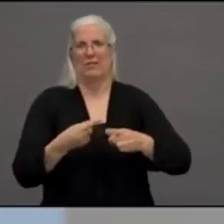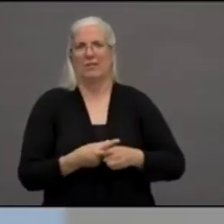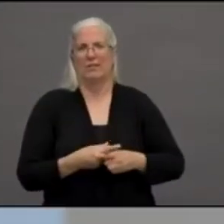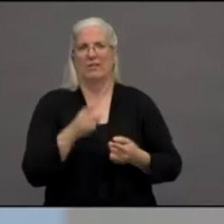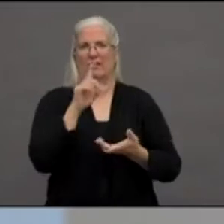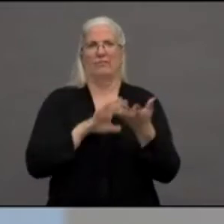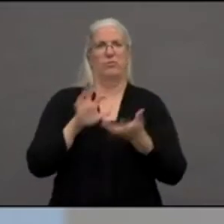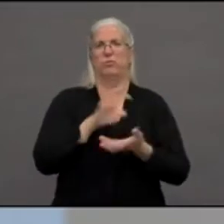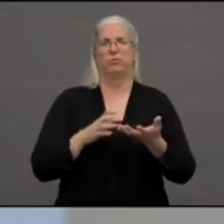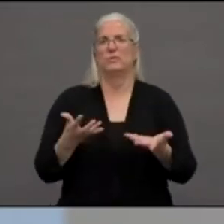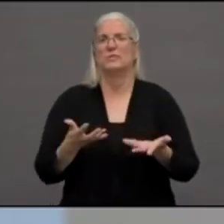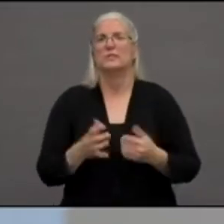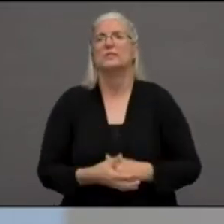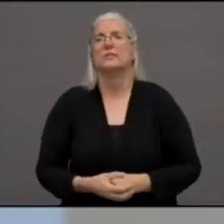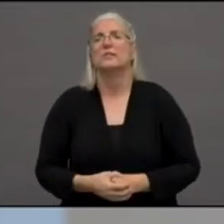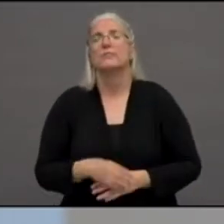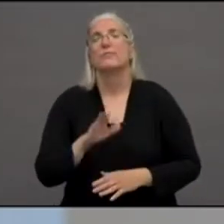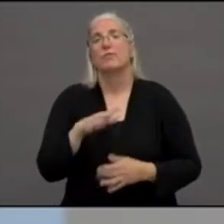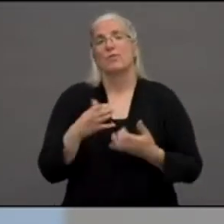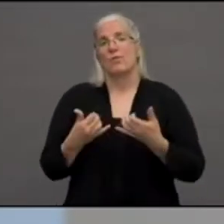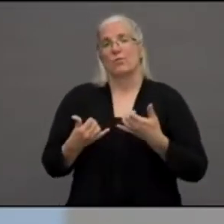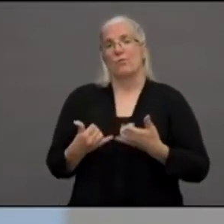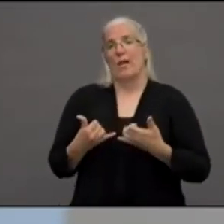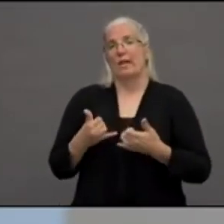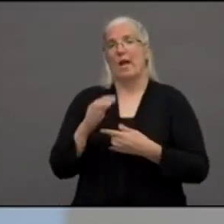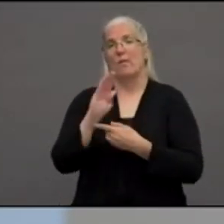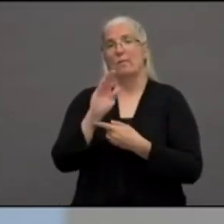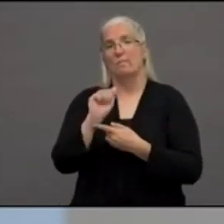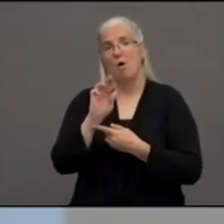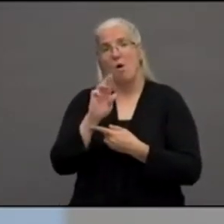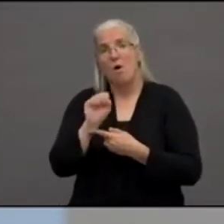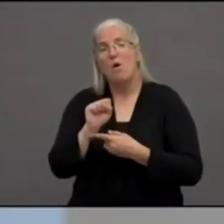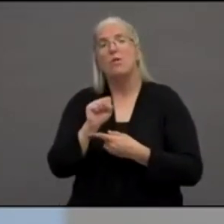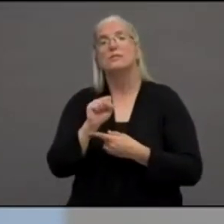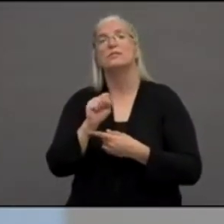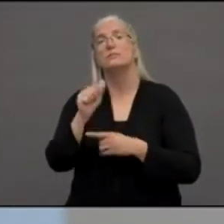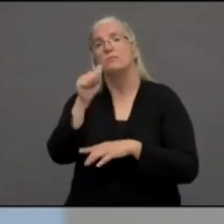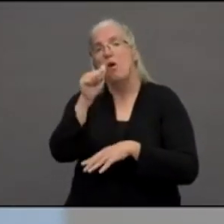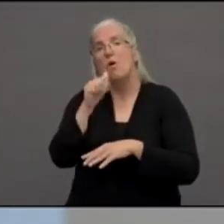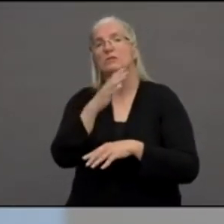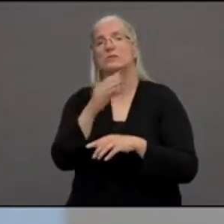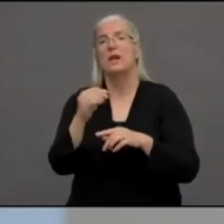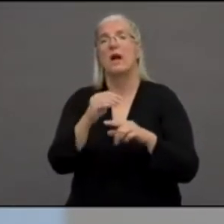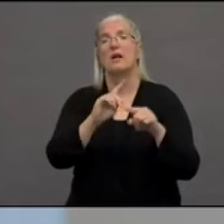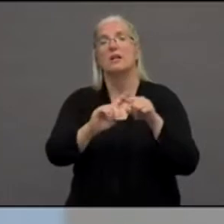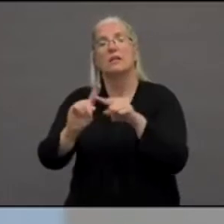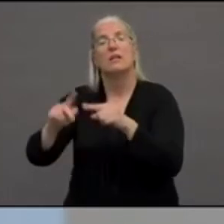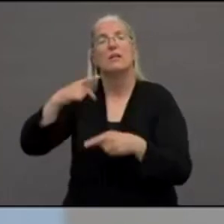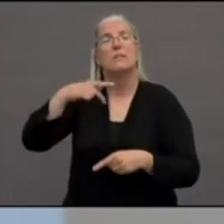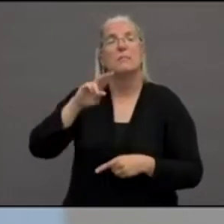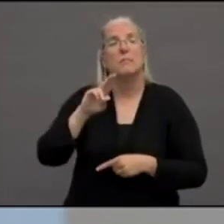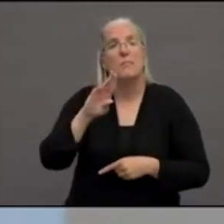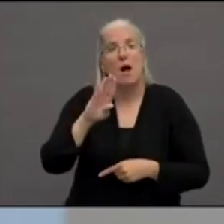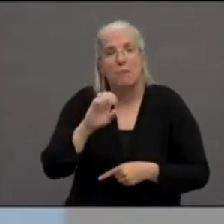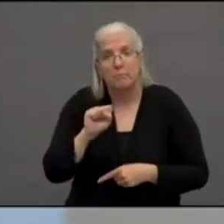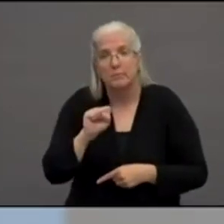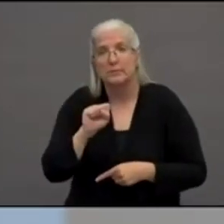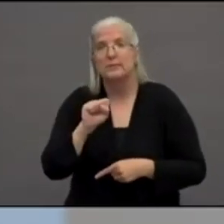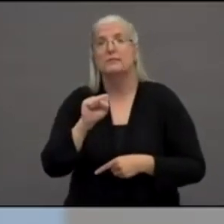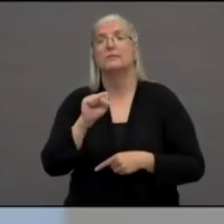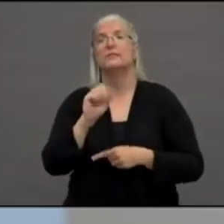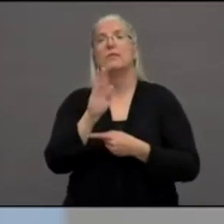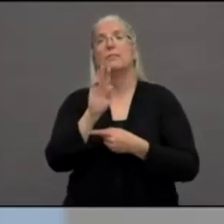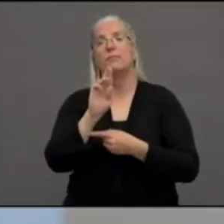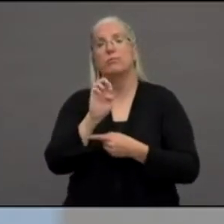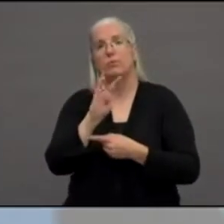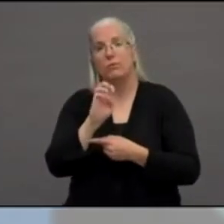confused. So with bars, breweries, brew pubs, and pubs, they would be allowed to operate outdoors as long as